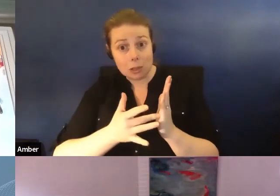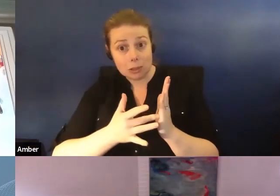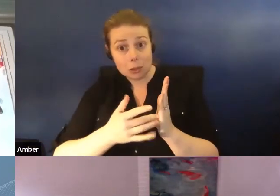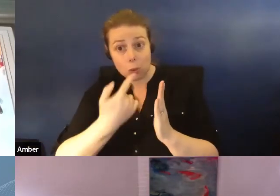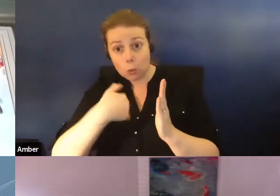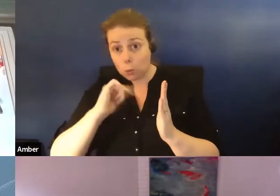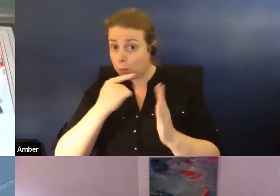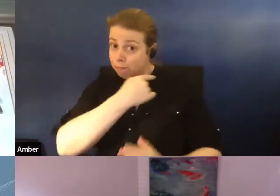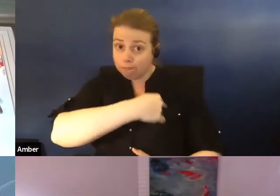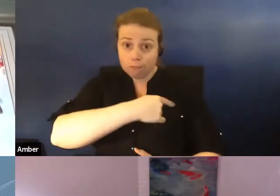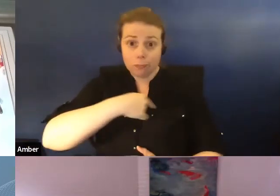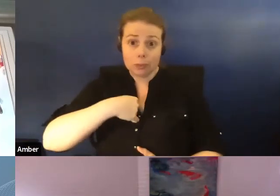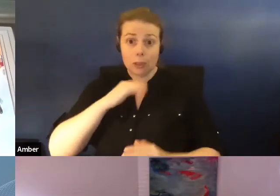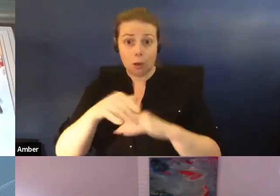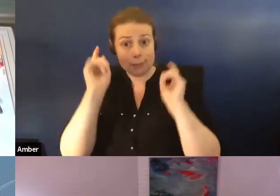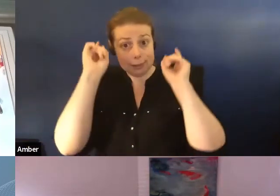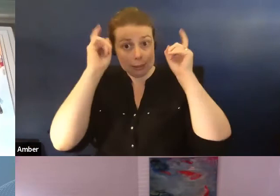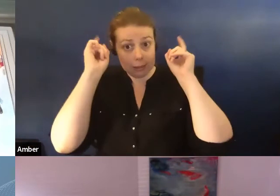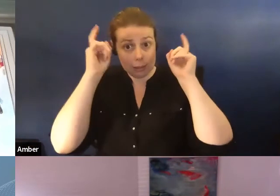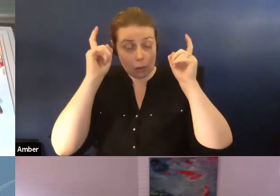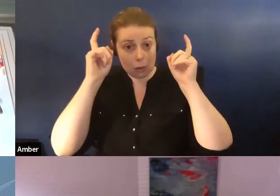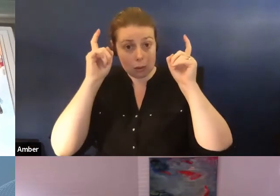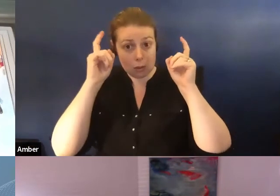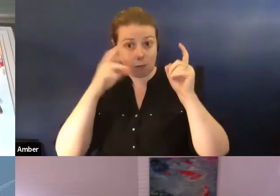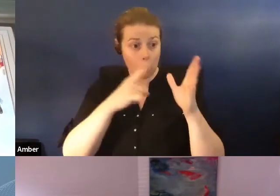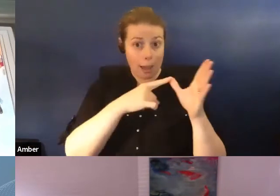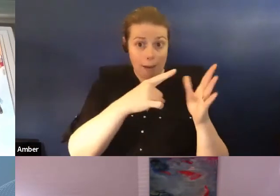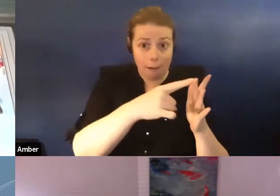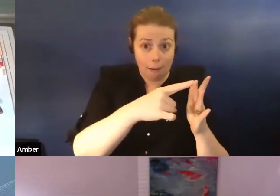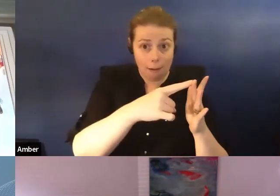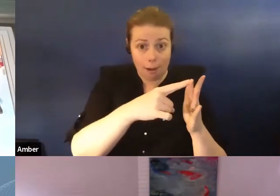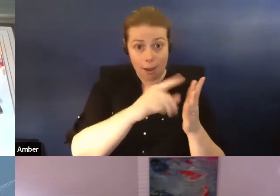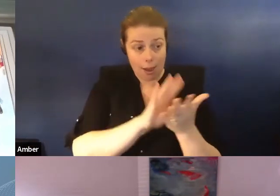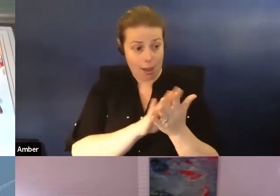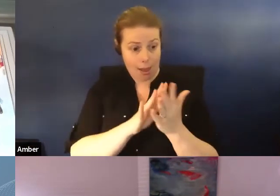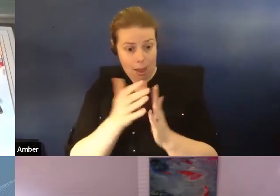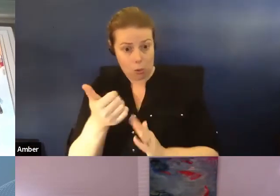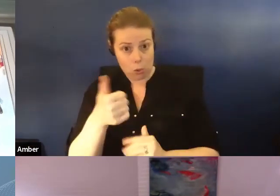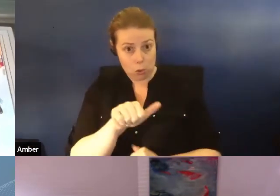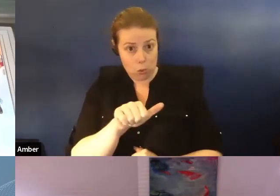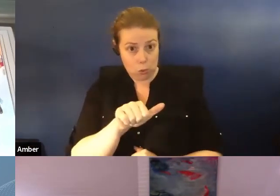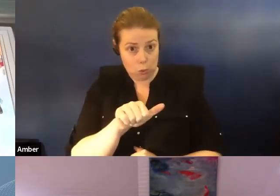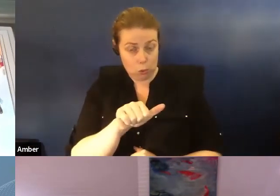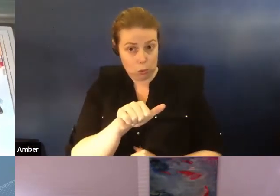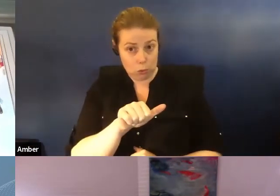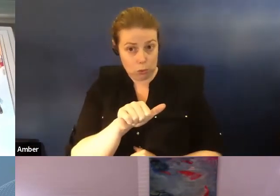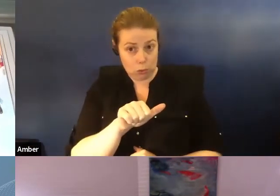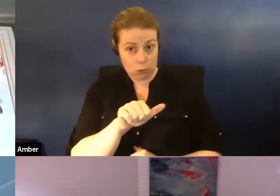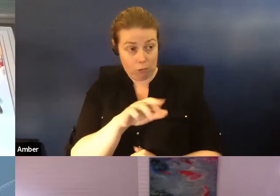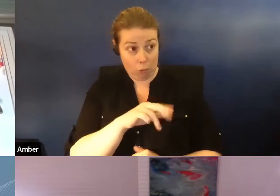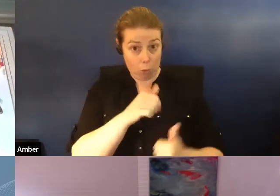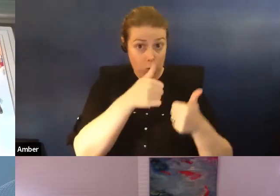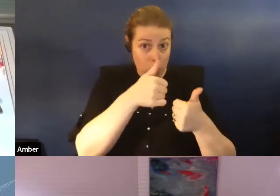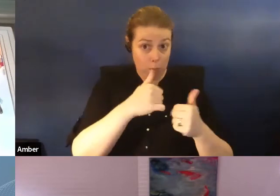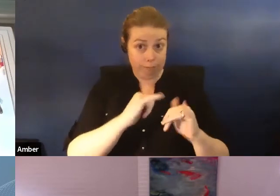about our concerns about AI and how it might be used either to our greater good or to